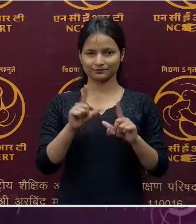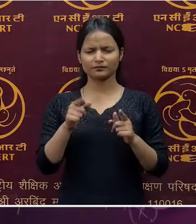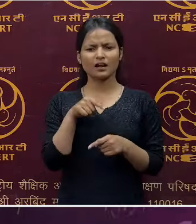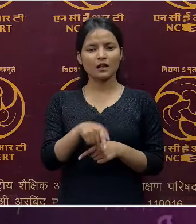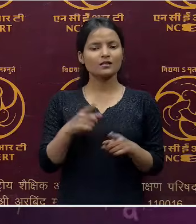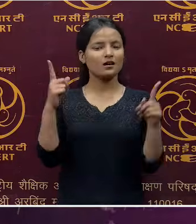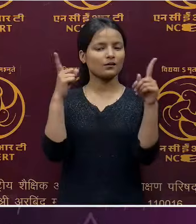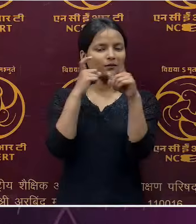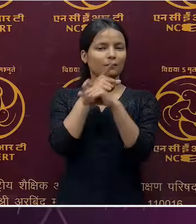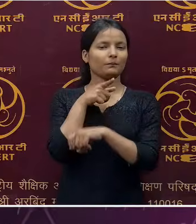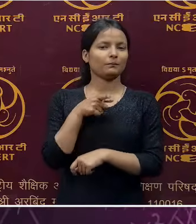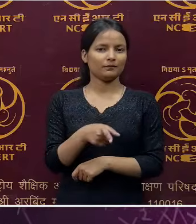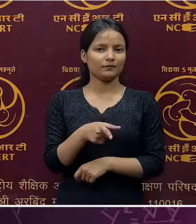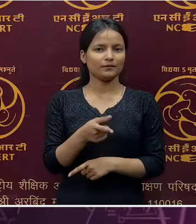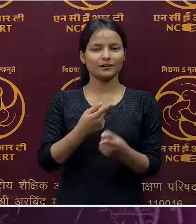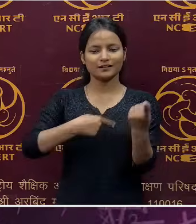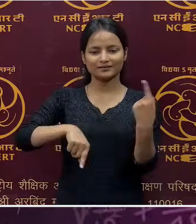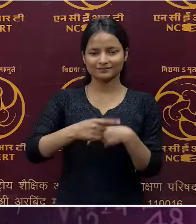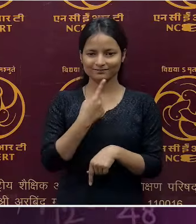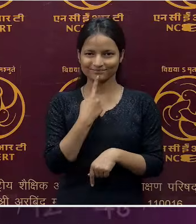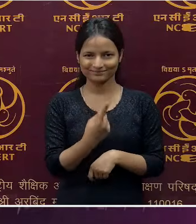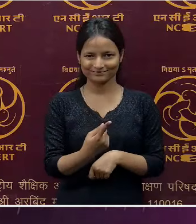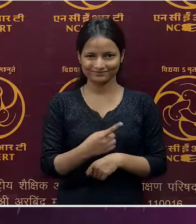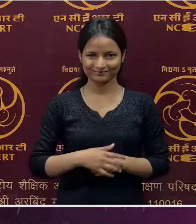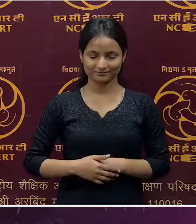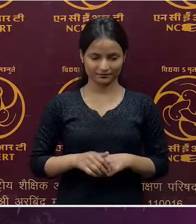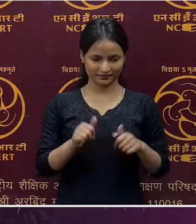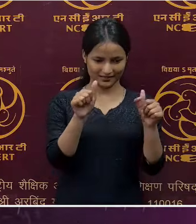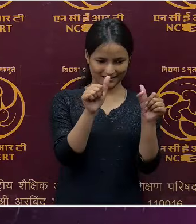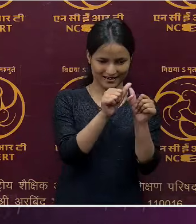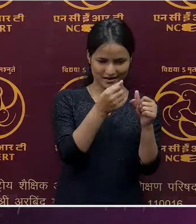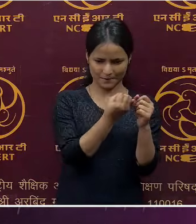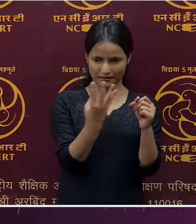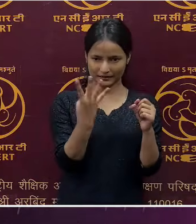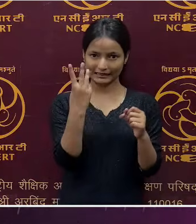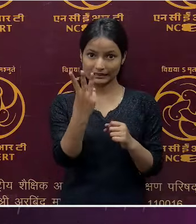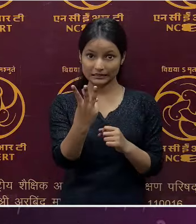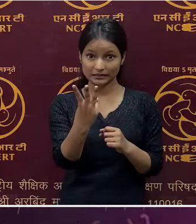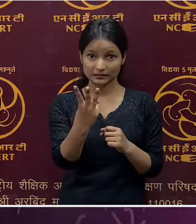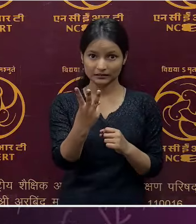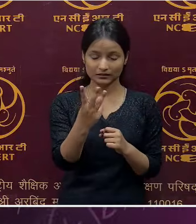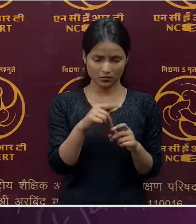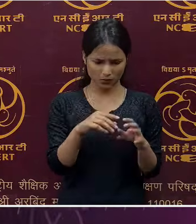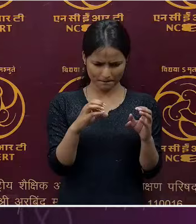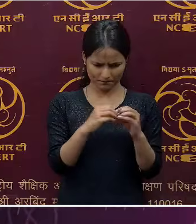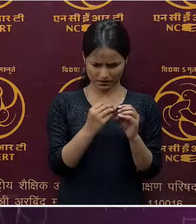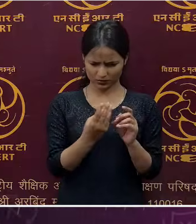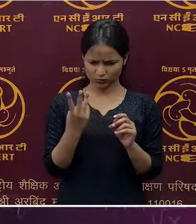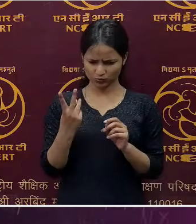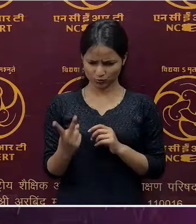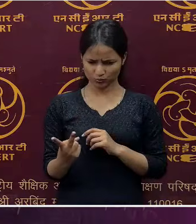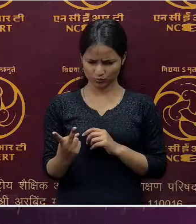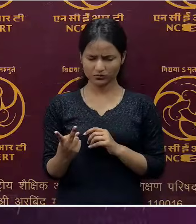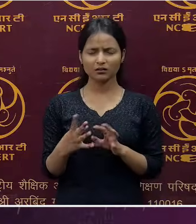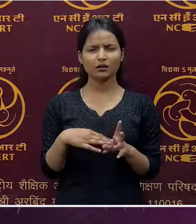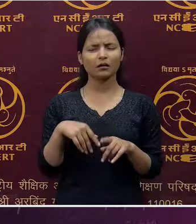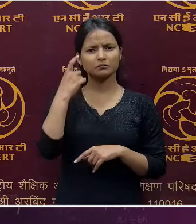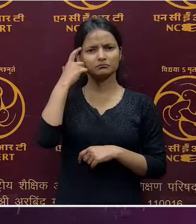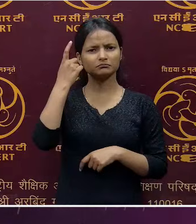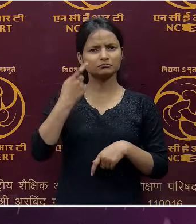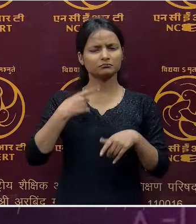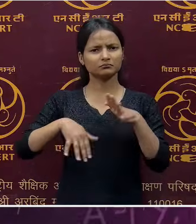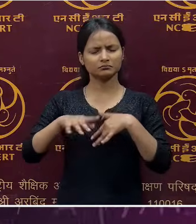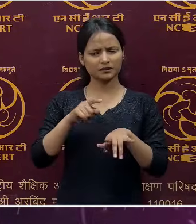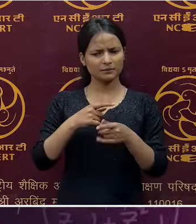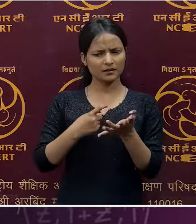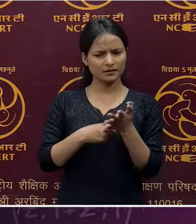A and B are two sets. A has 3 elements, B has 2 2 elements. Then the number of relations